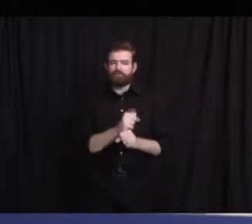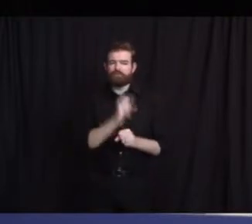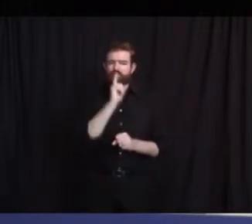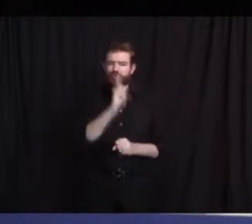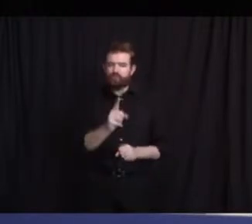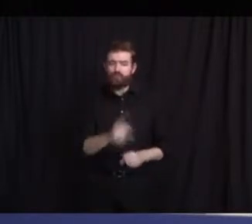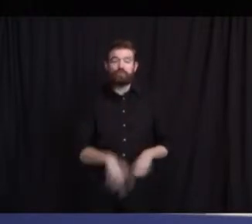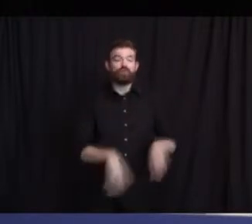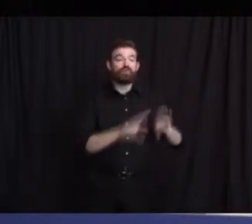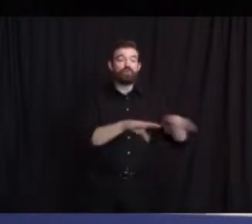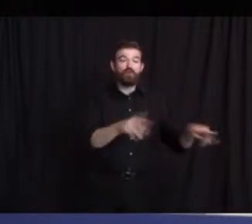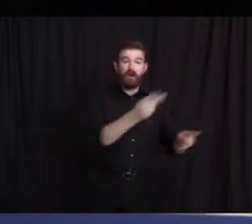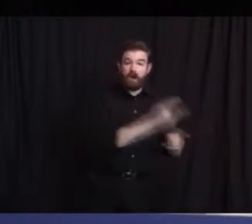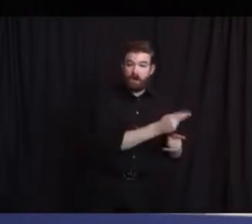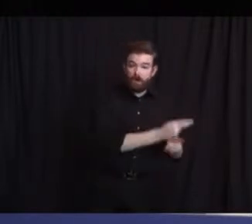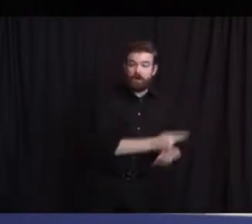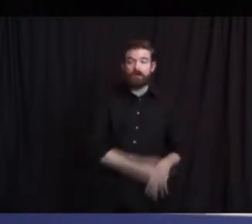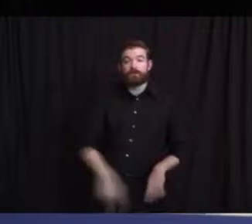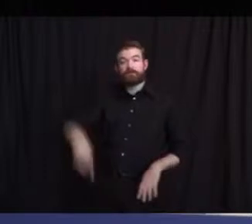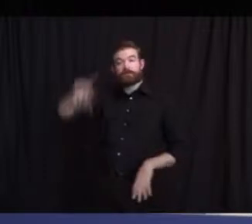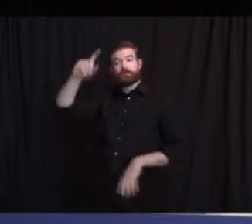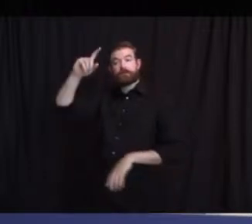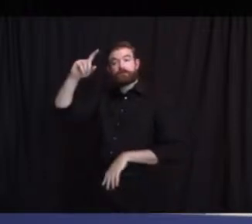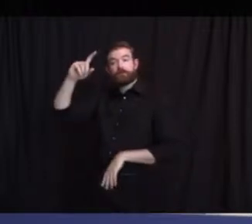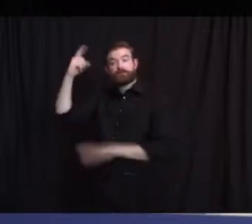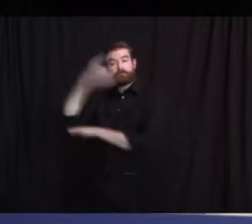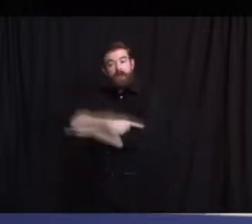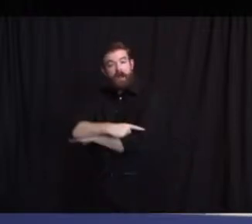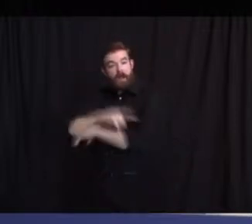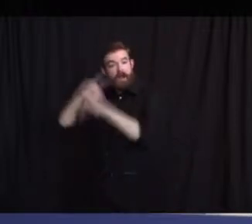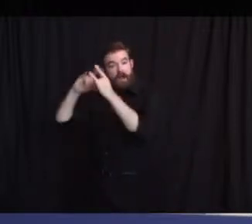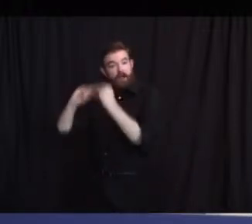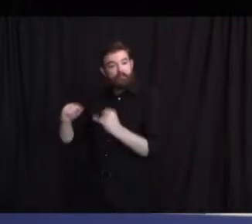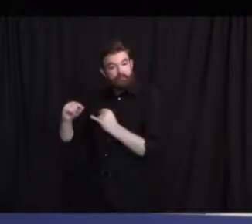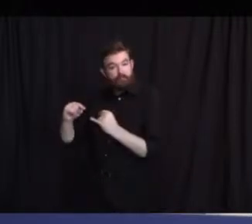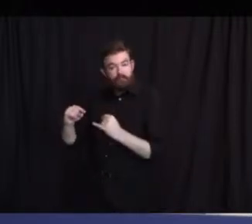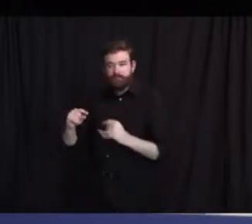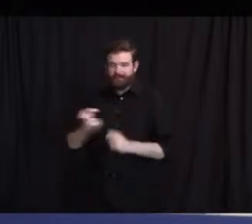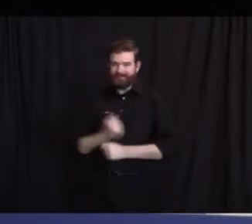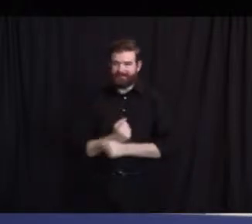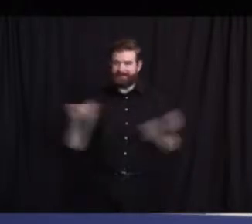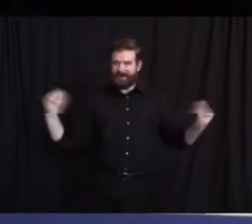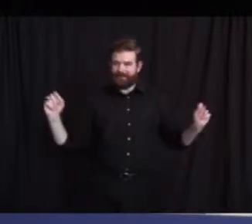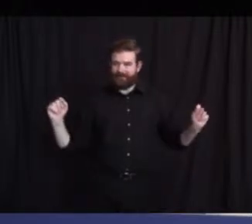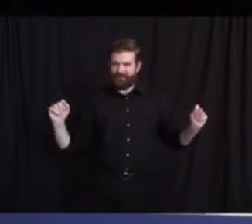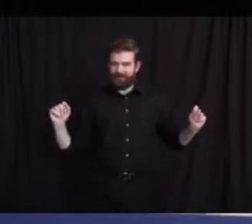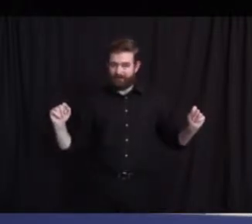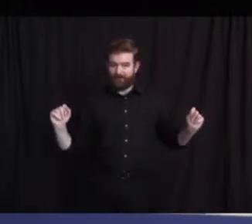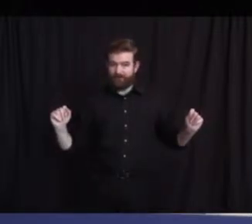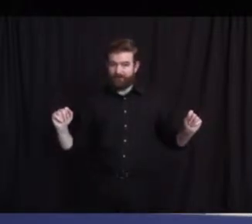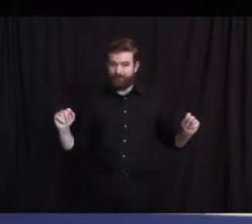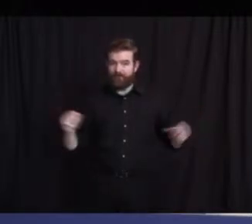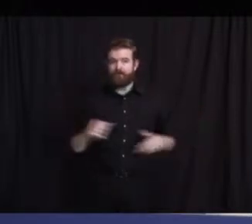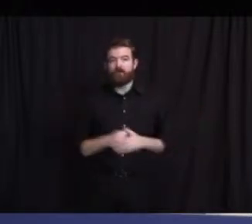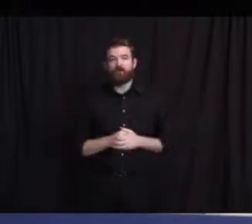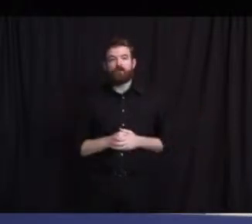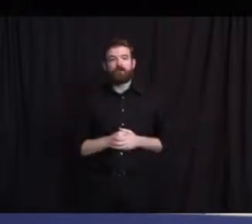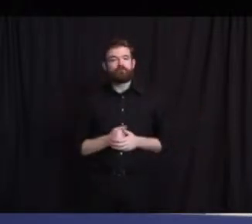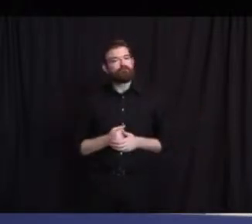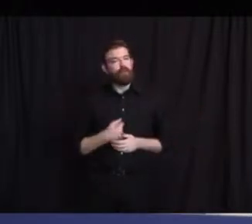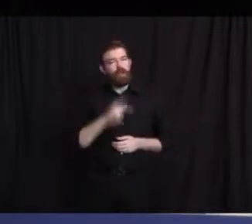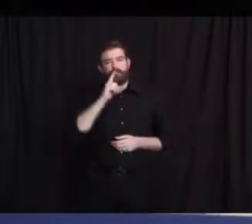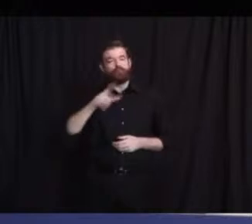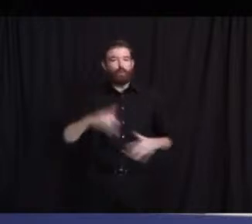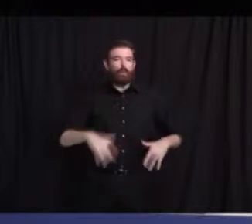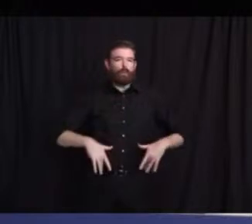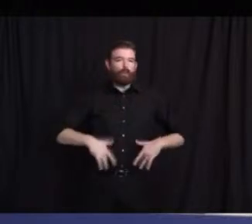is welcome news to so many New Jerseyans. Over the past several weeks, Commissioner Johnson and I have had several conversations with child care